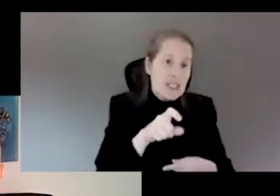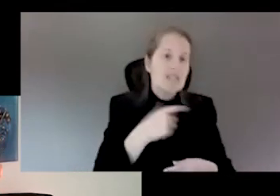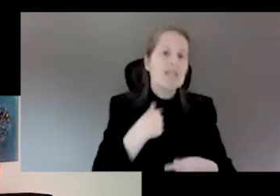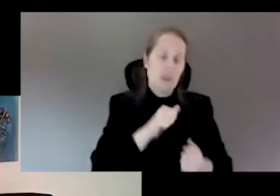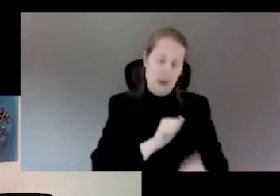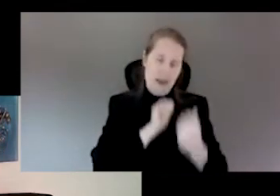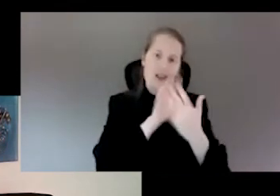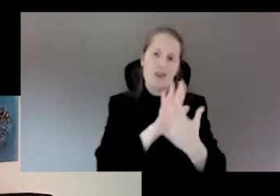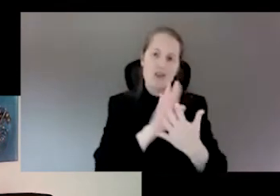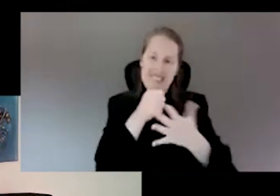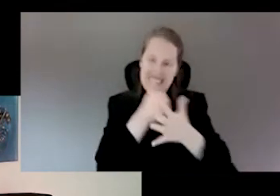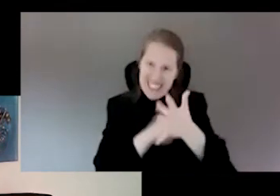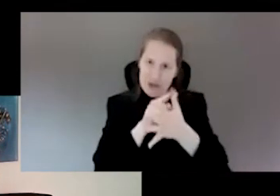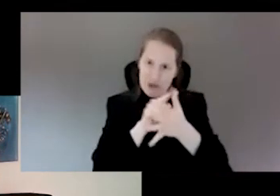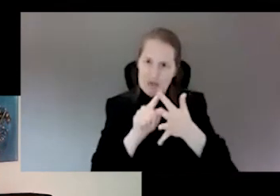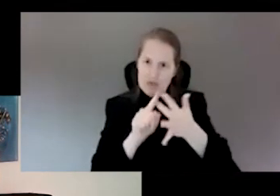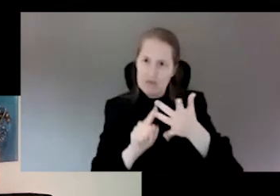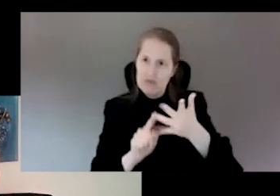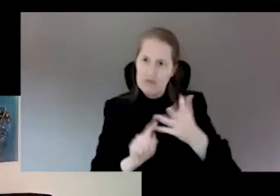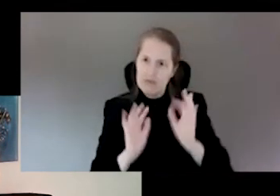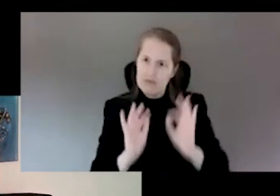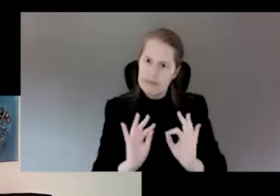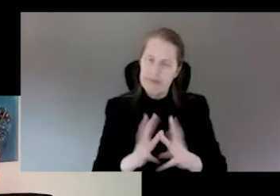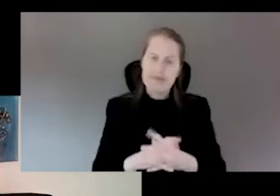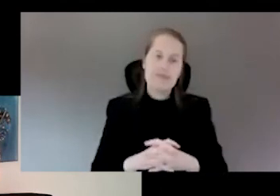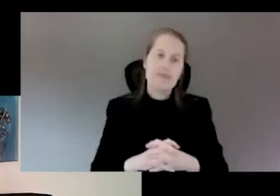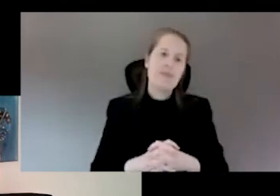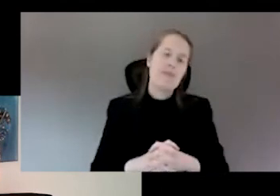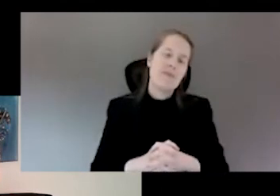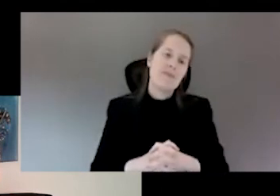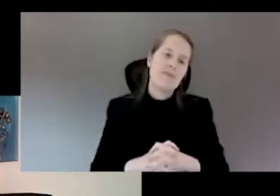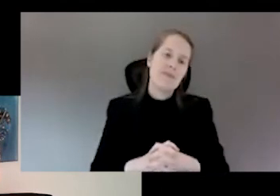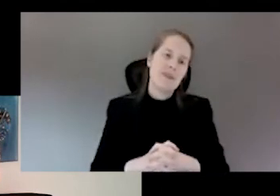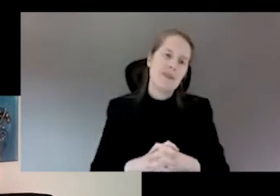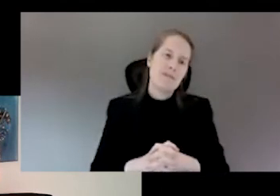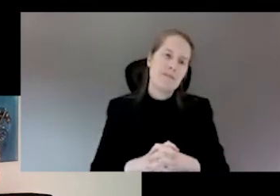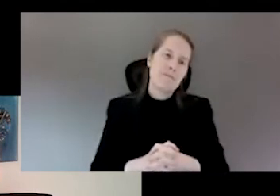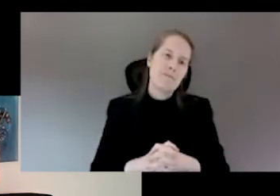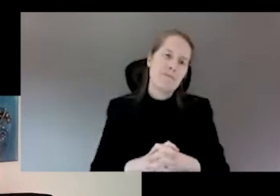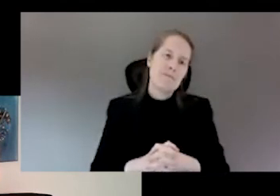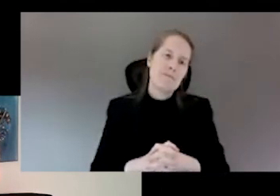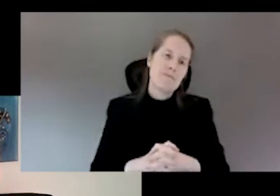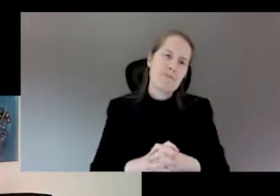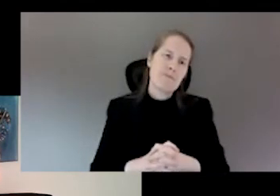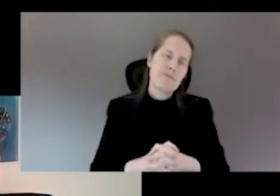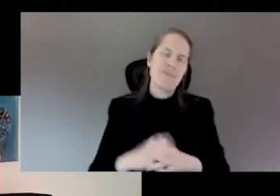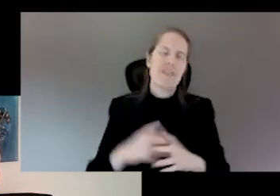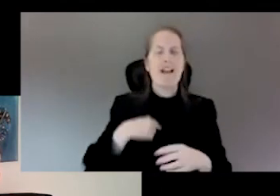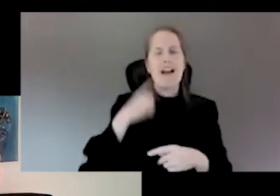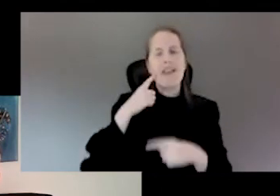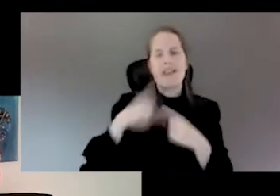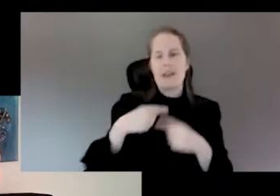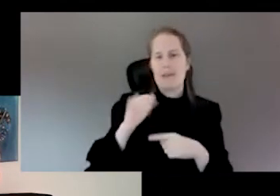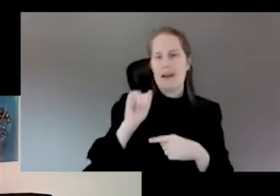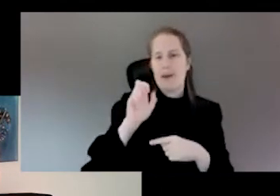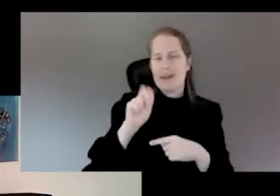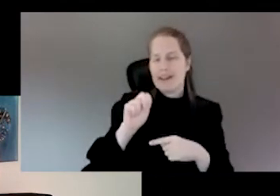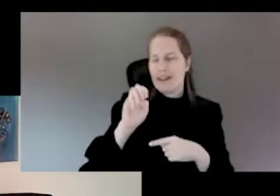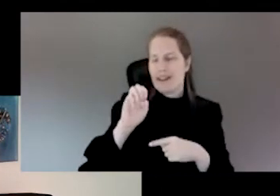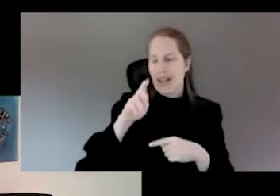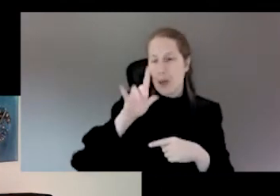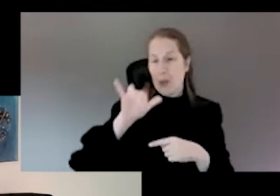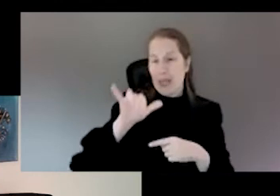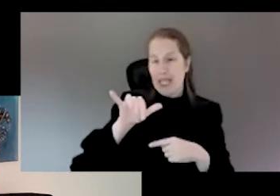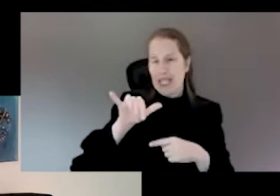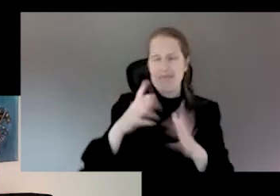those systematically. When I think about kind of the inequities and examples, the